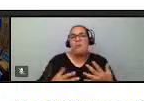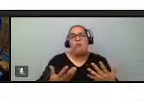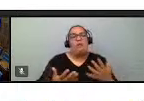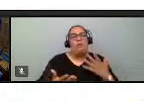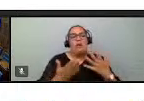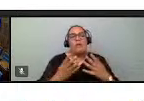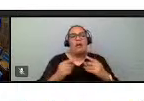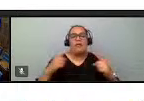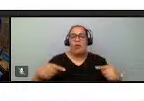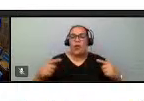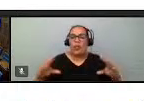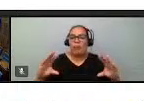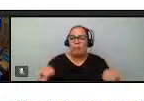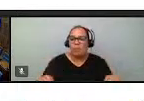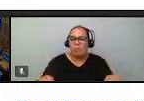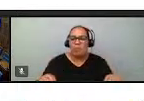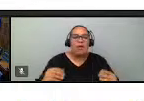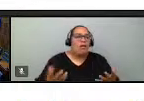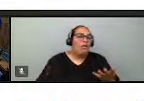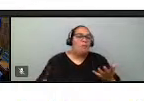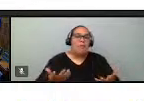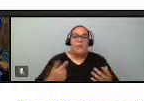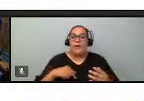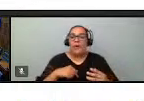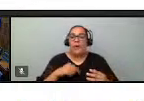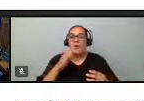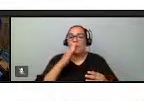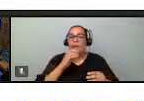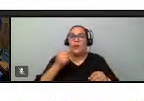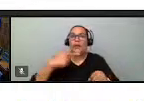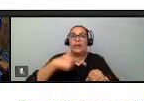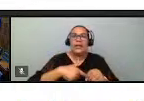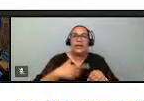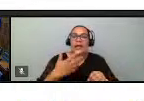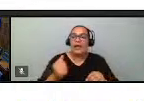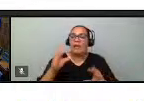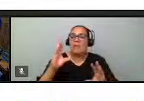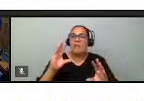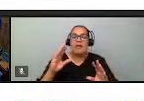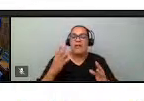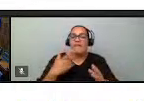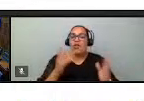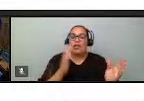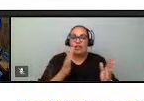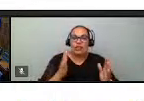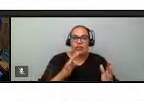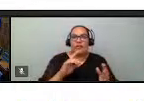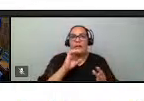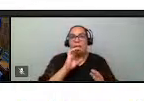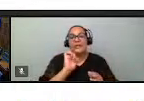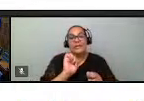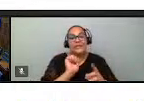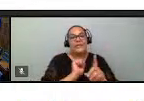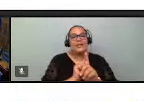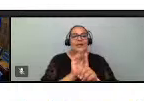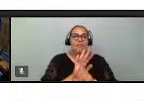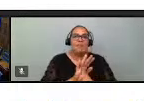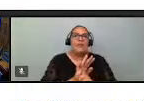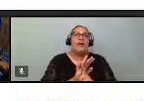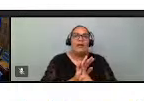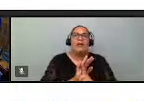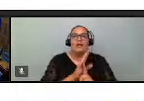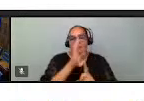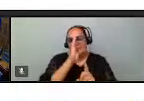a flat tire or whether or not we run out of diesel for that shift that impacts very